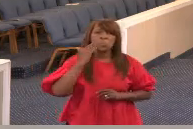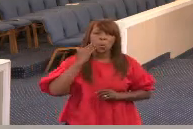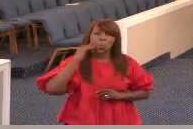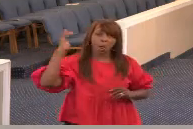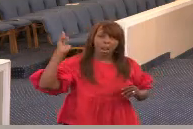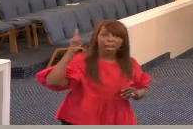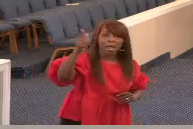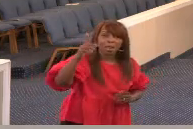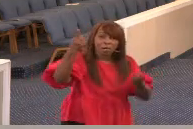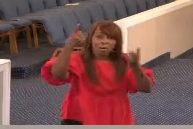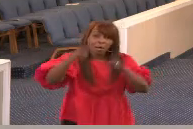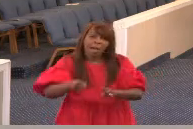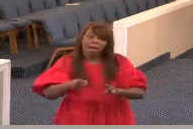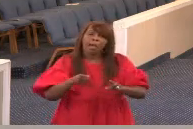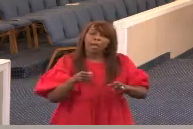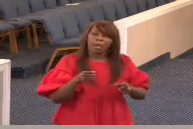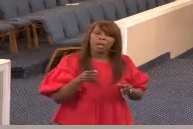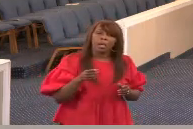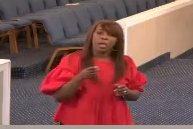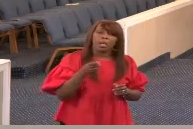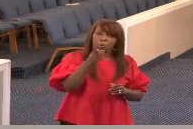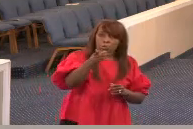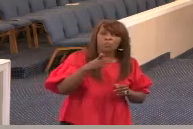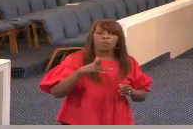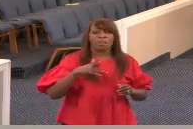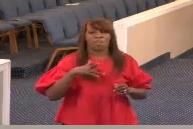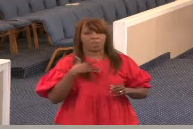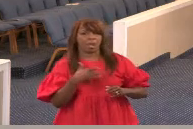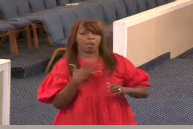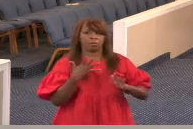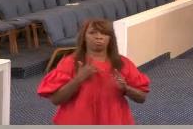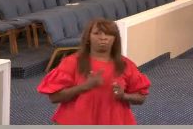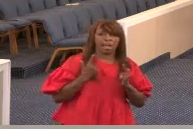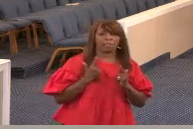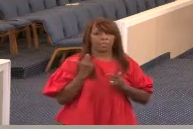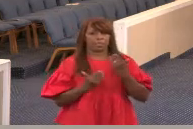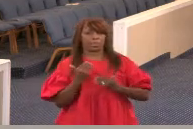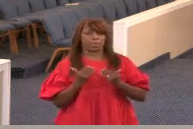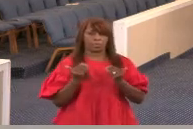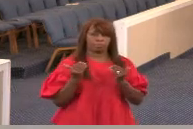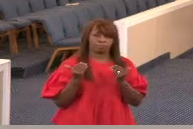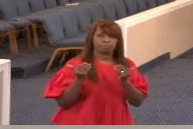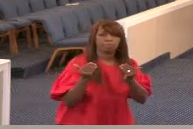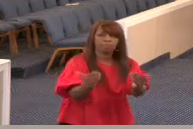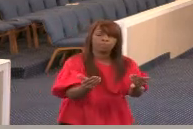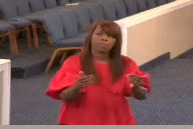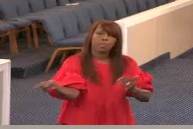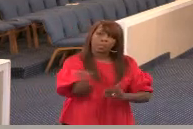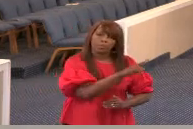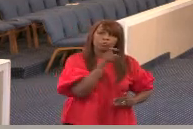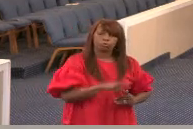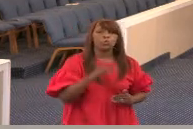Now, when you have a long journey ahead, it behooves you to have